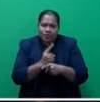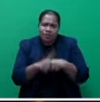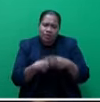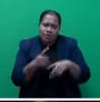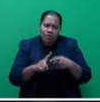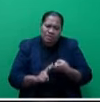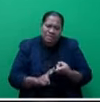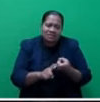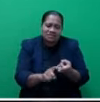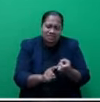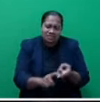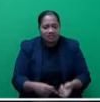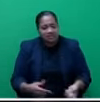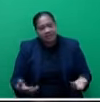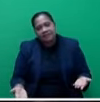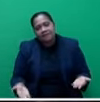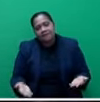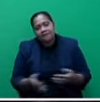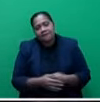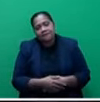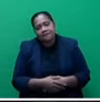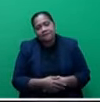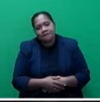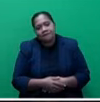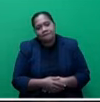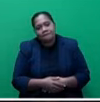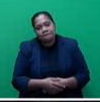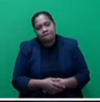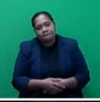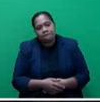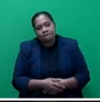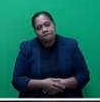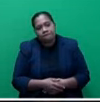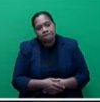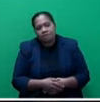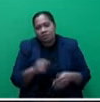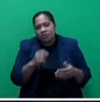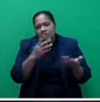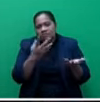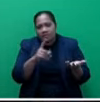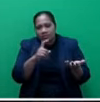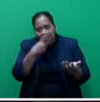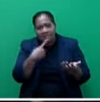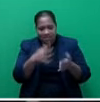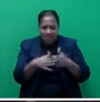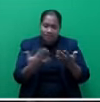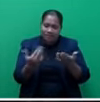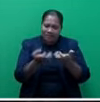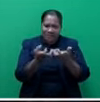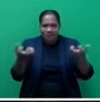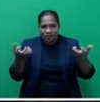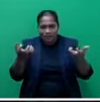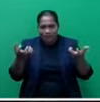no guarantee. There is no guarantee that you have a separate division, even if you have 2 or 3